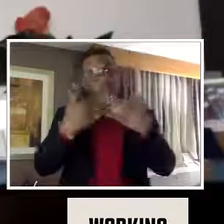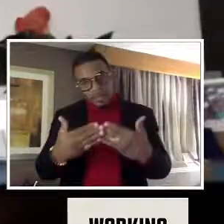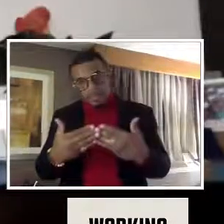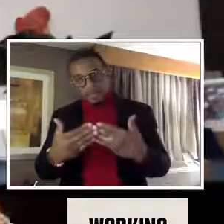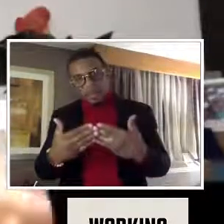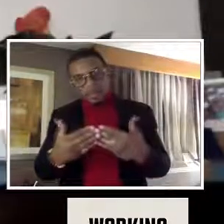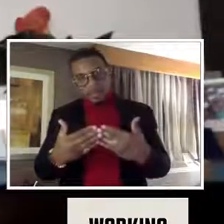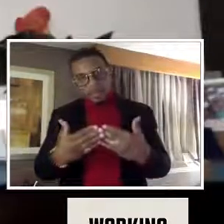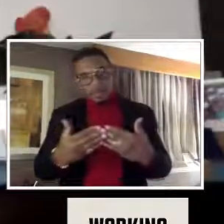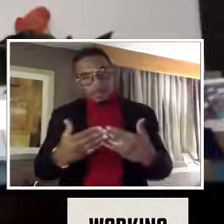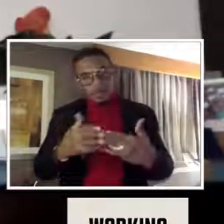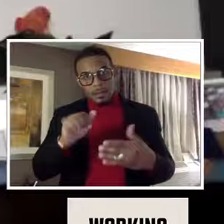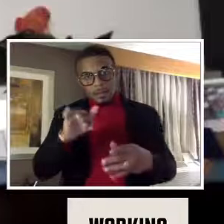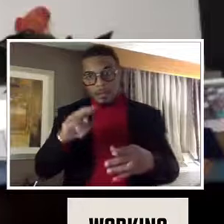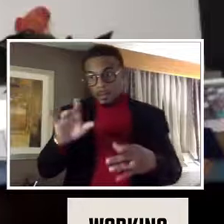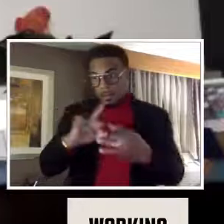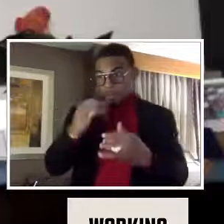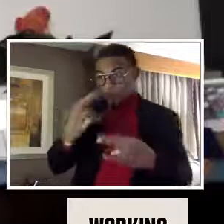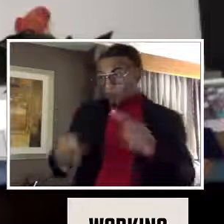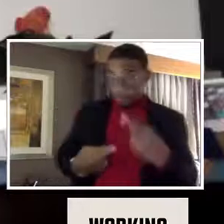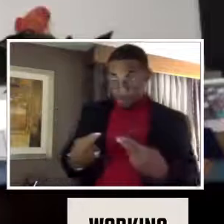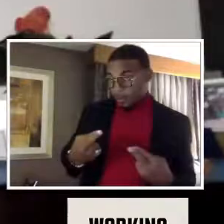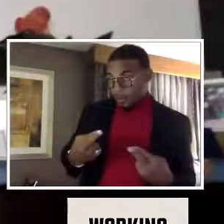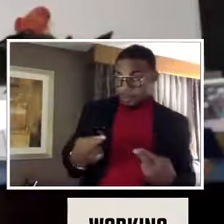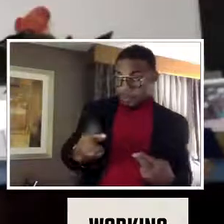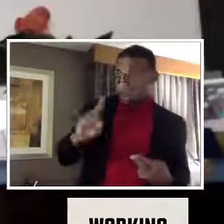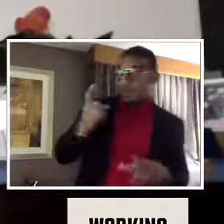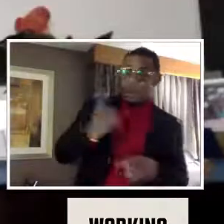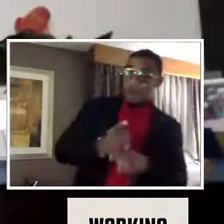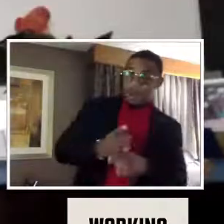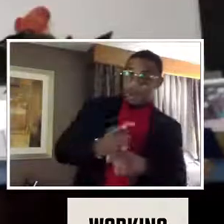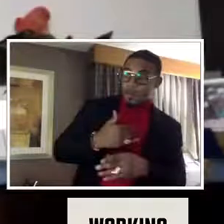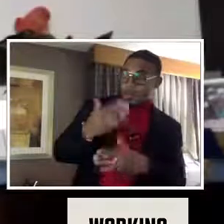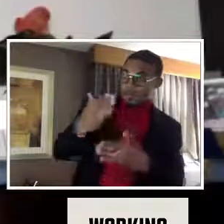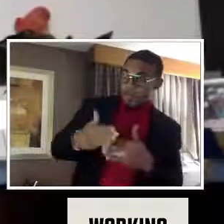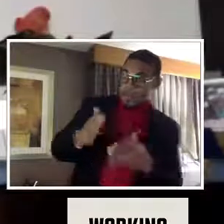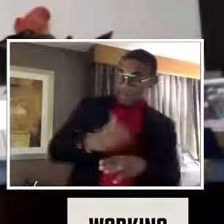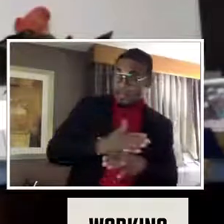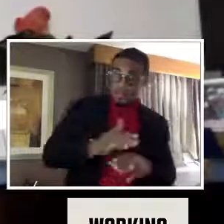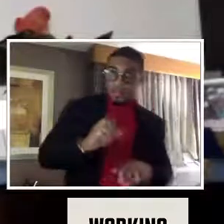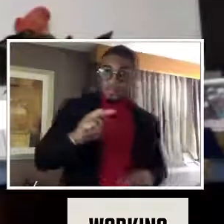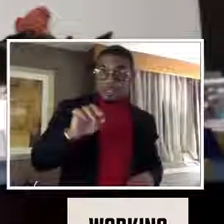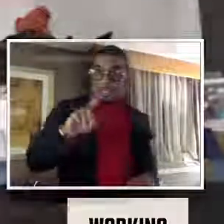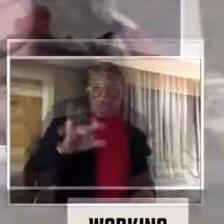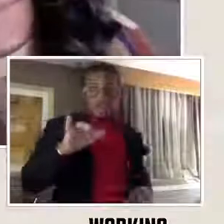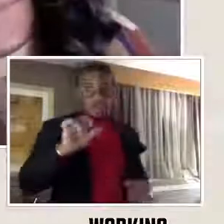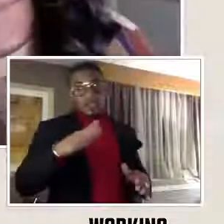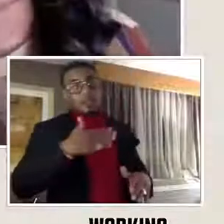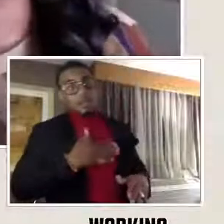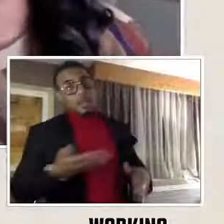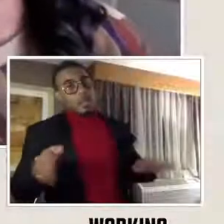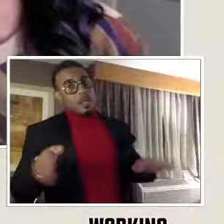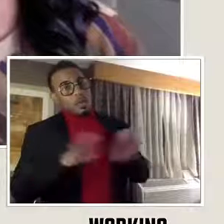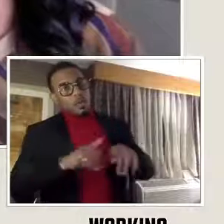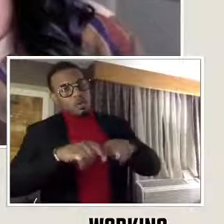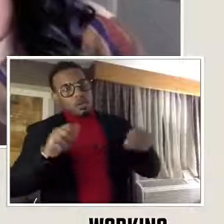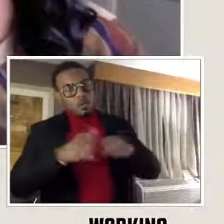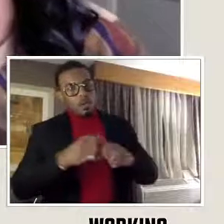And Ayanna, you said it was a revival, and it's only right that we end in song. So Nalini, can you please close